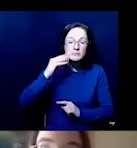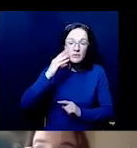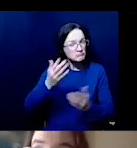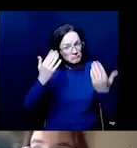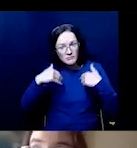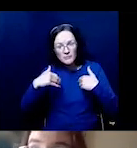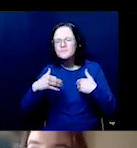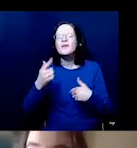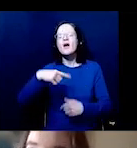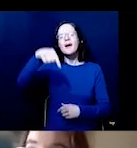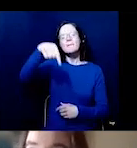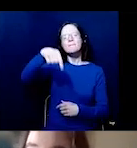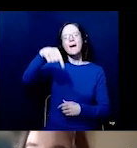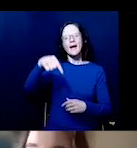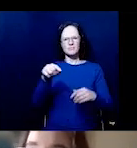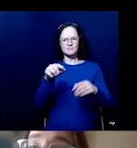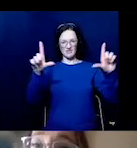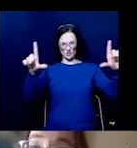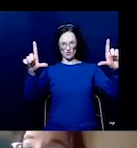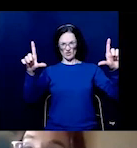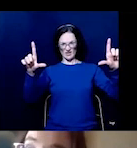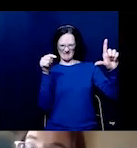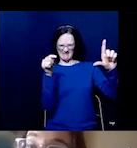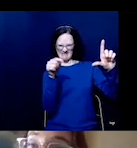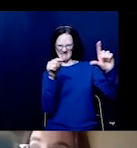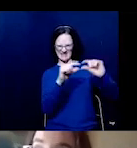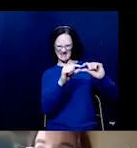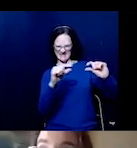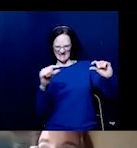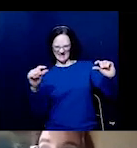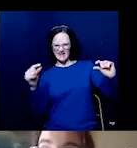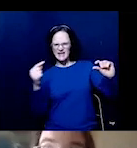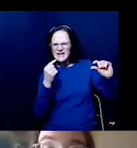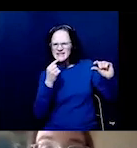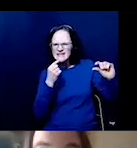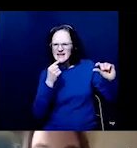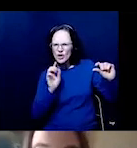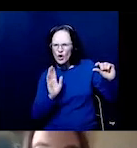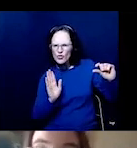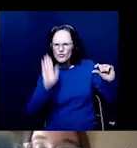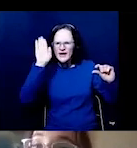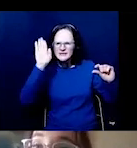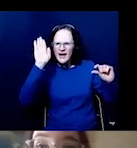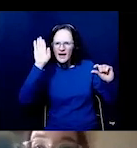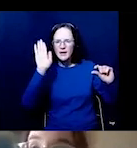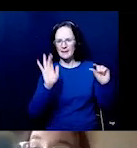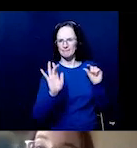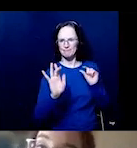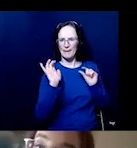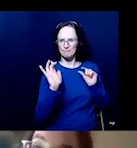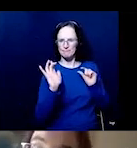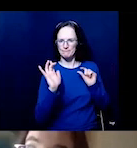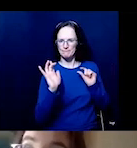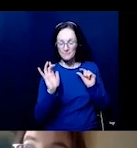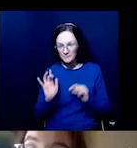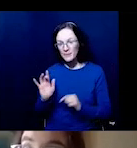is an option to raise your hand. So if you want to talk, you could raise your hand and a moderator will unmute you, or you could just talk about